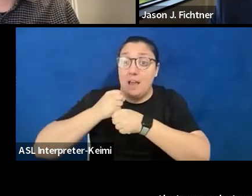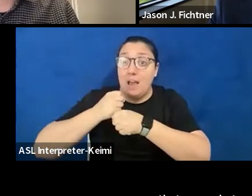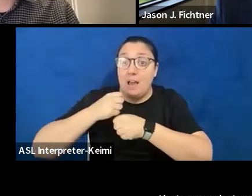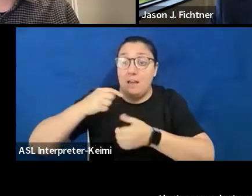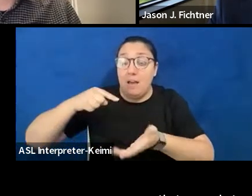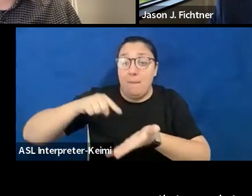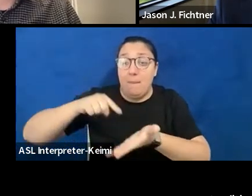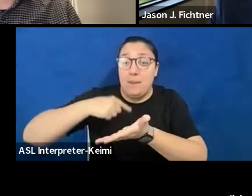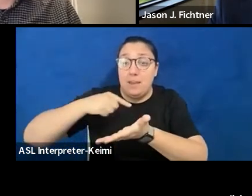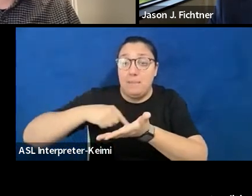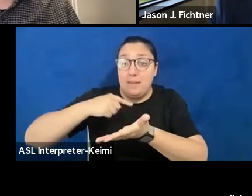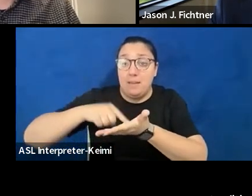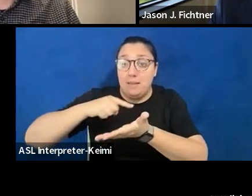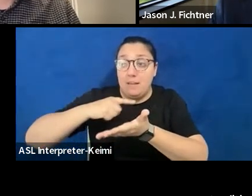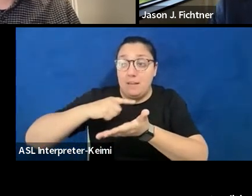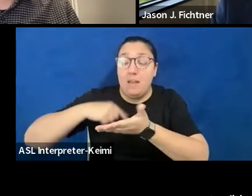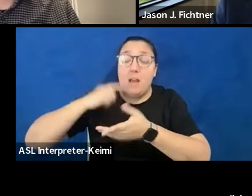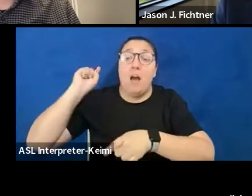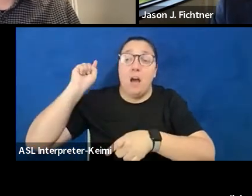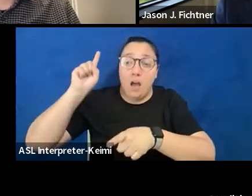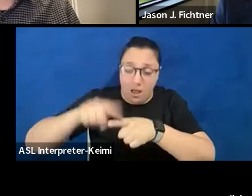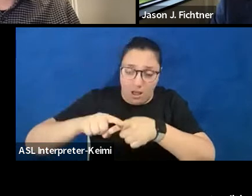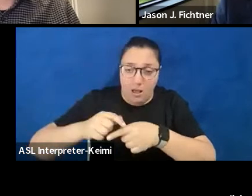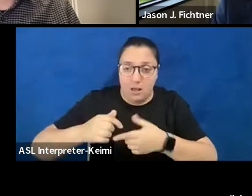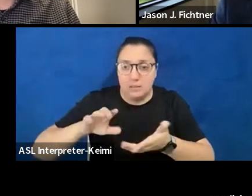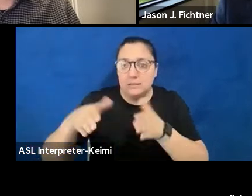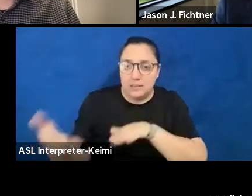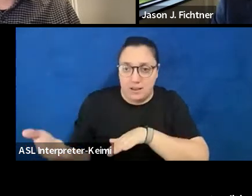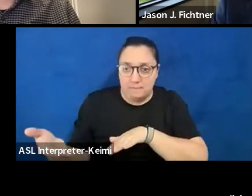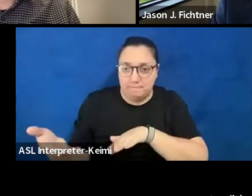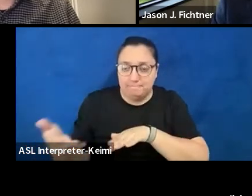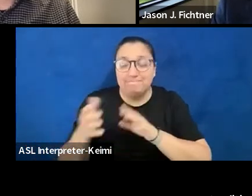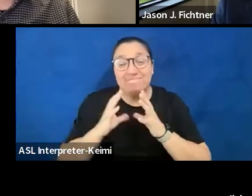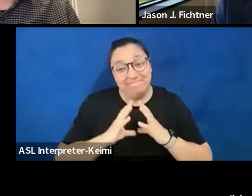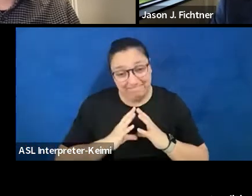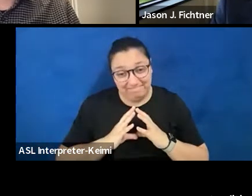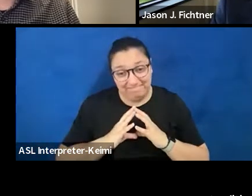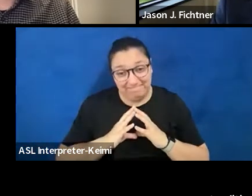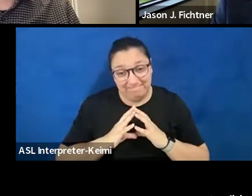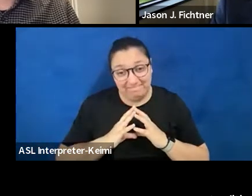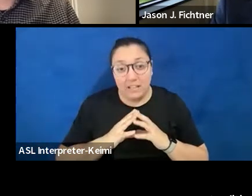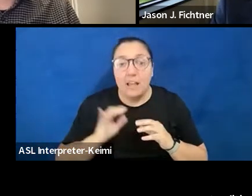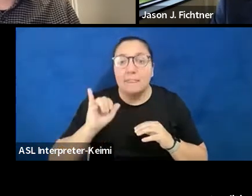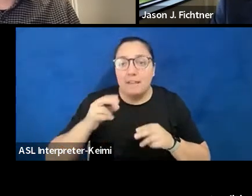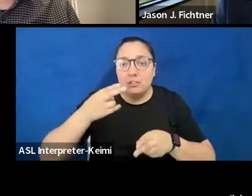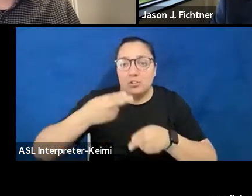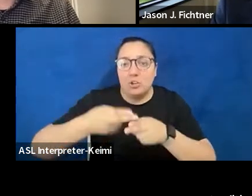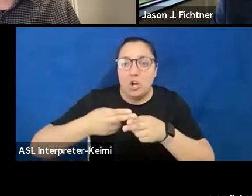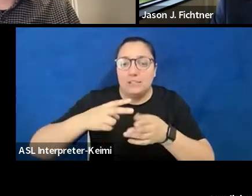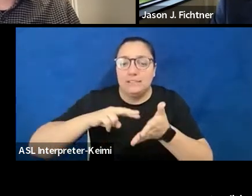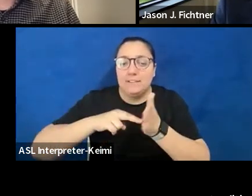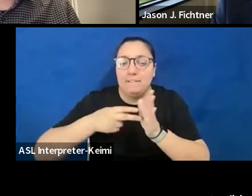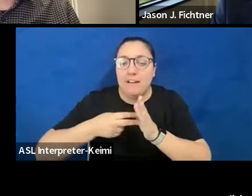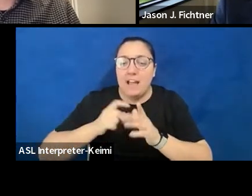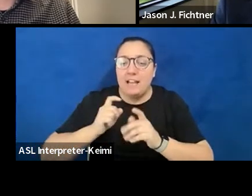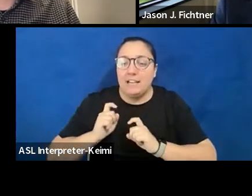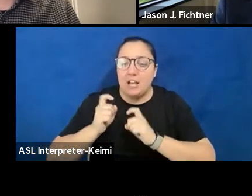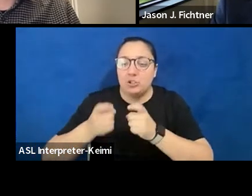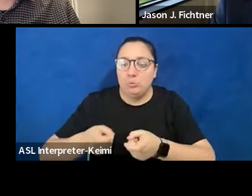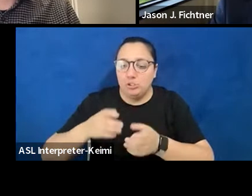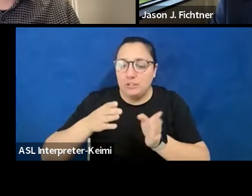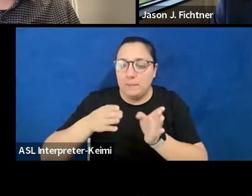their life until they had passed. That now is, of course, the defined contribution plans, which are really the